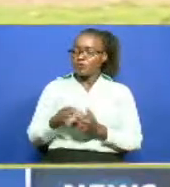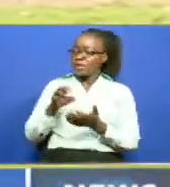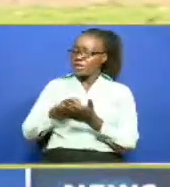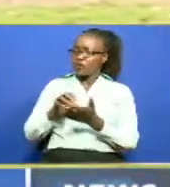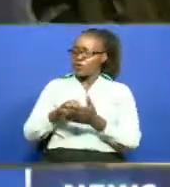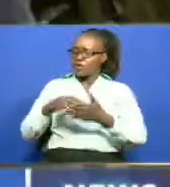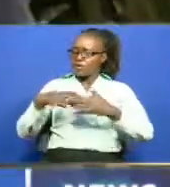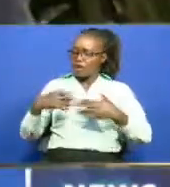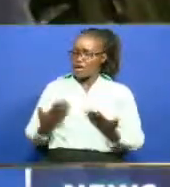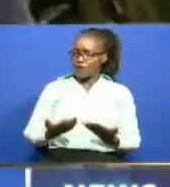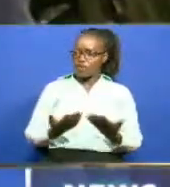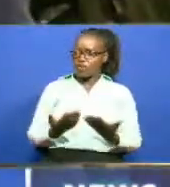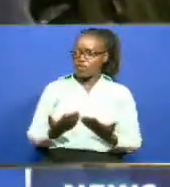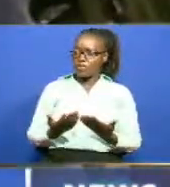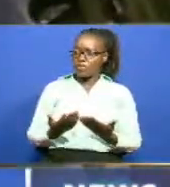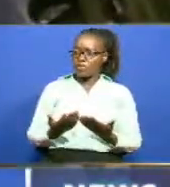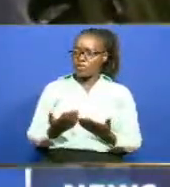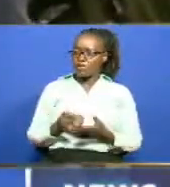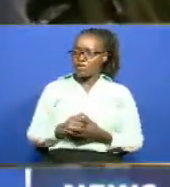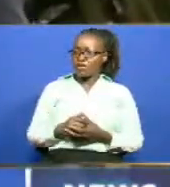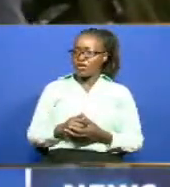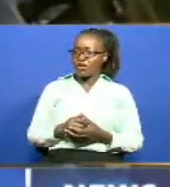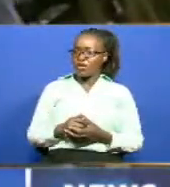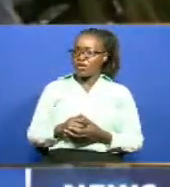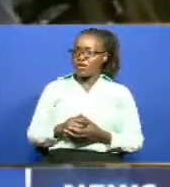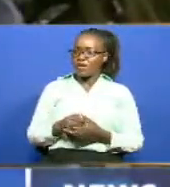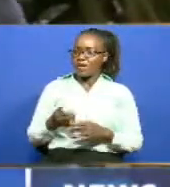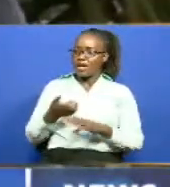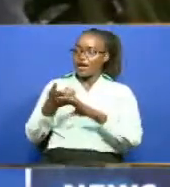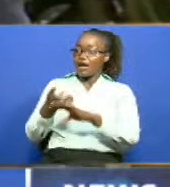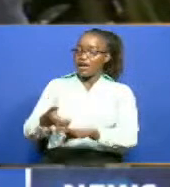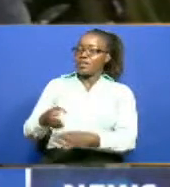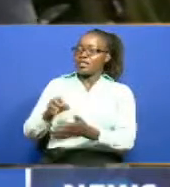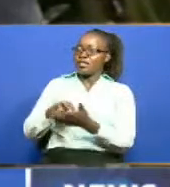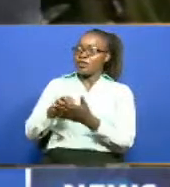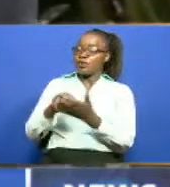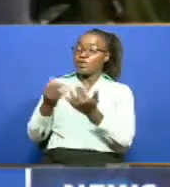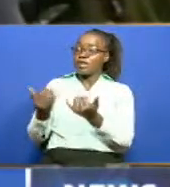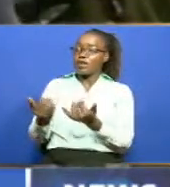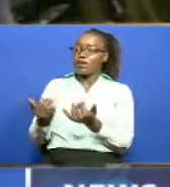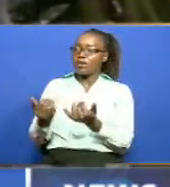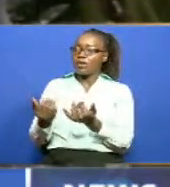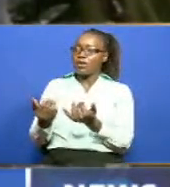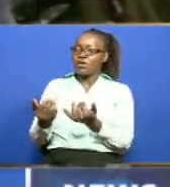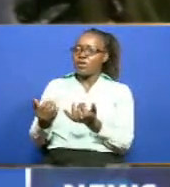looking? Well, who knows? It's a very difficult situation at the moment.